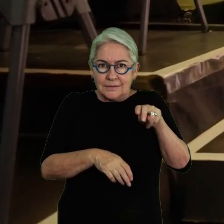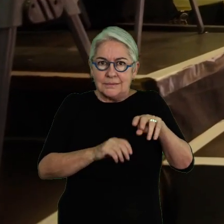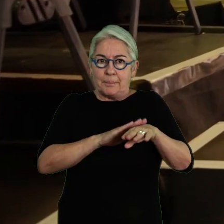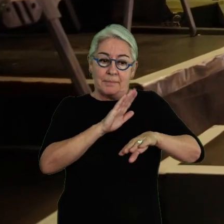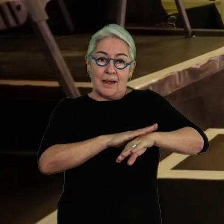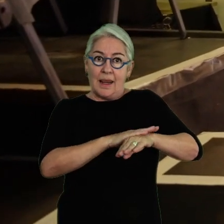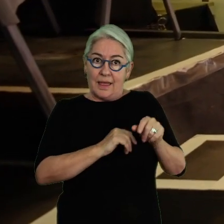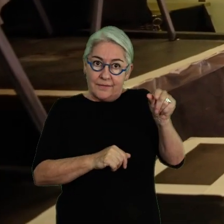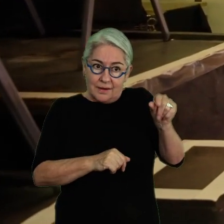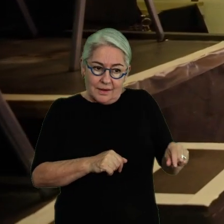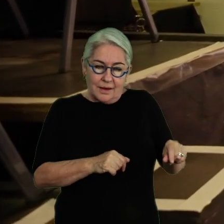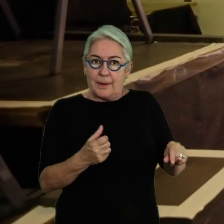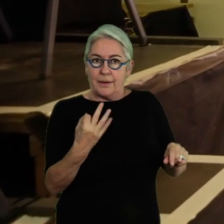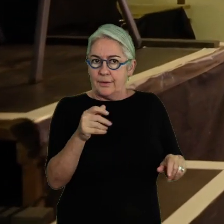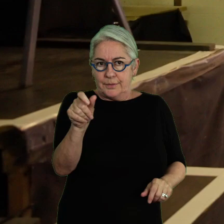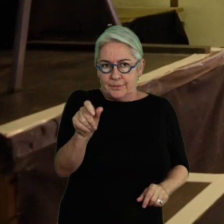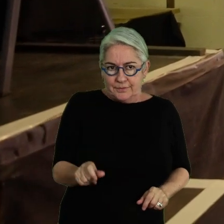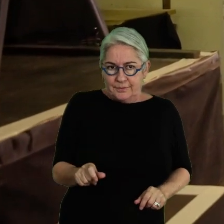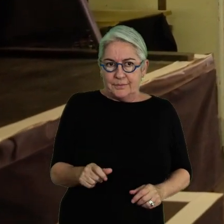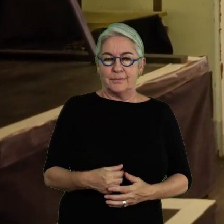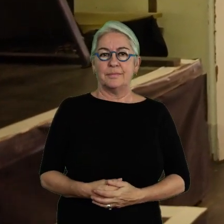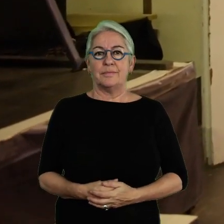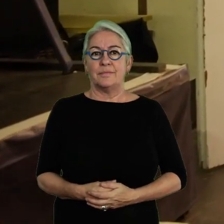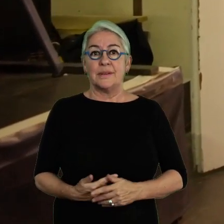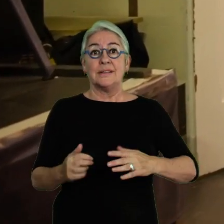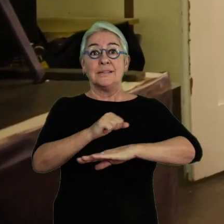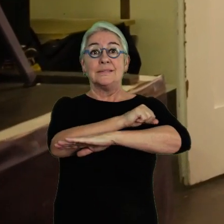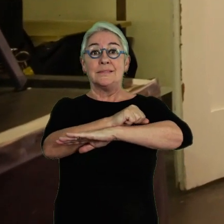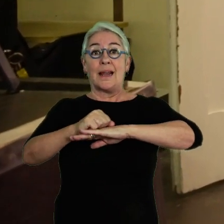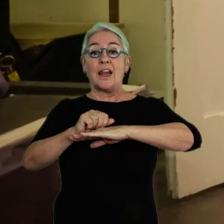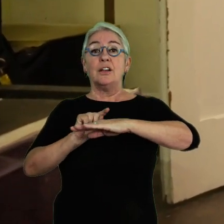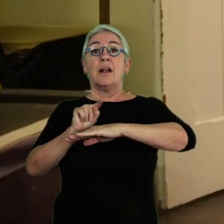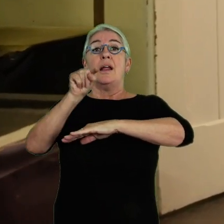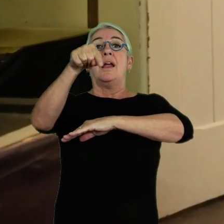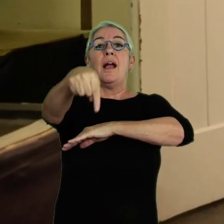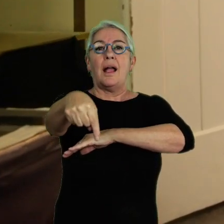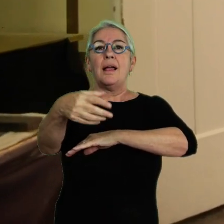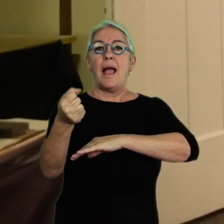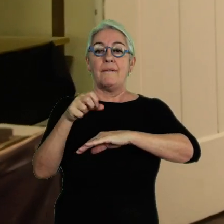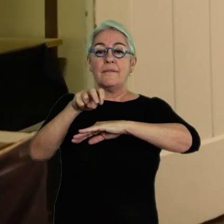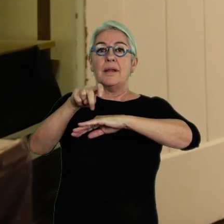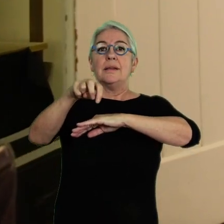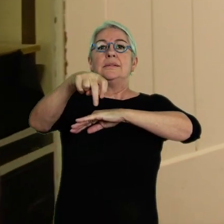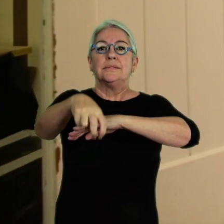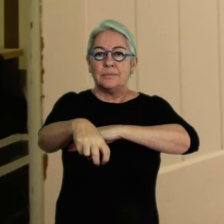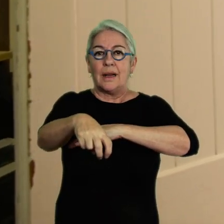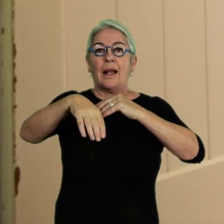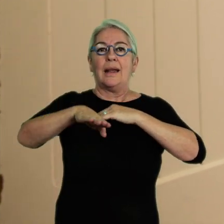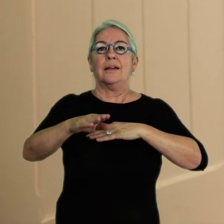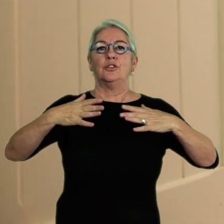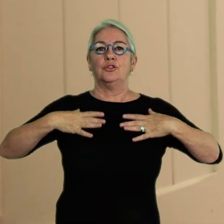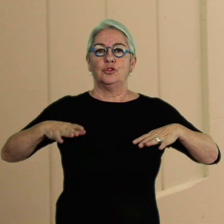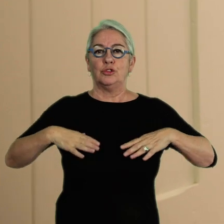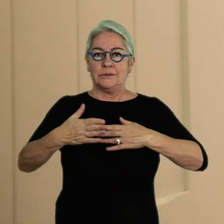and no handrail on the right. There are also steps down the other side of the stage which lead to the dressing room and the back entrance, which has a